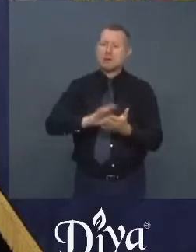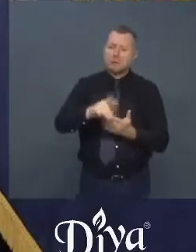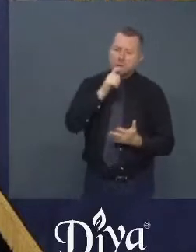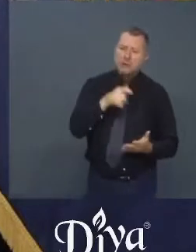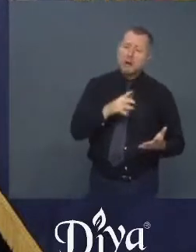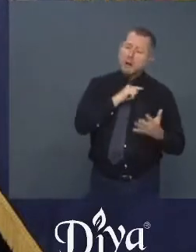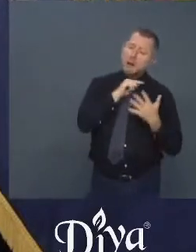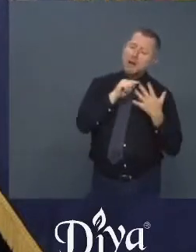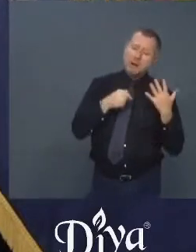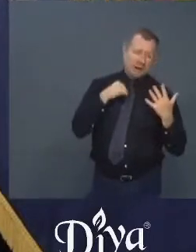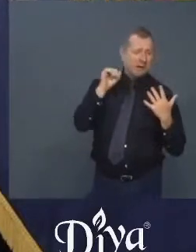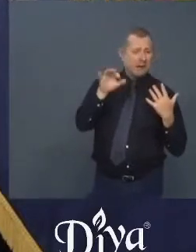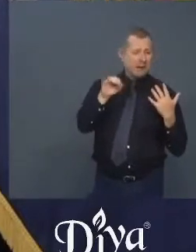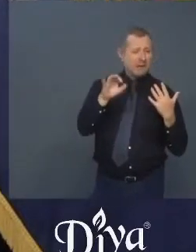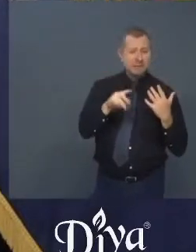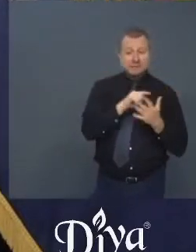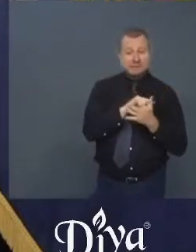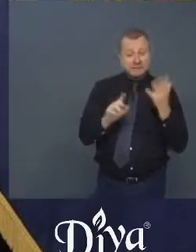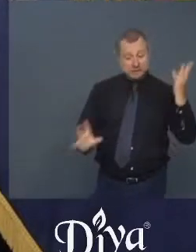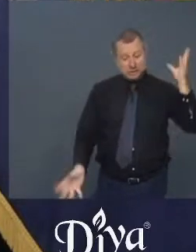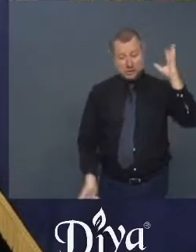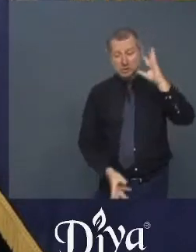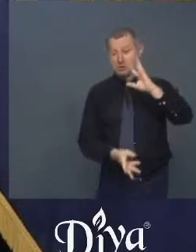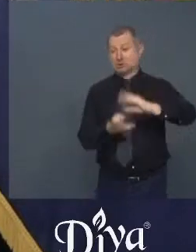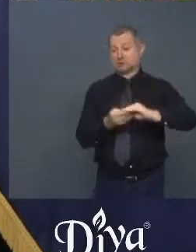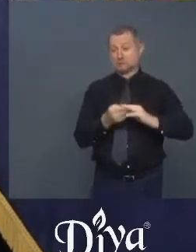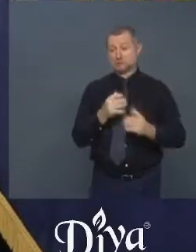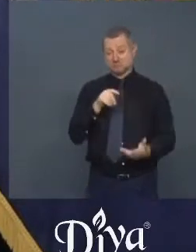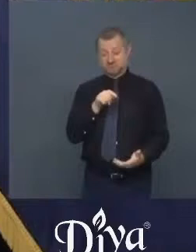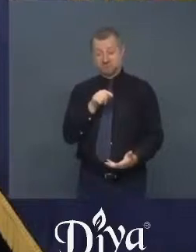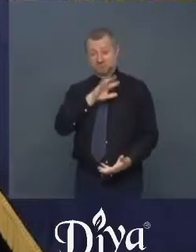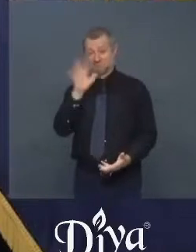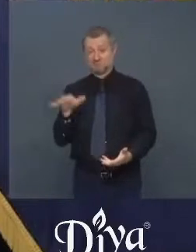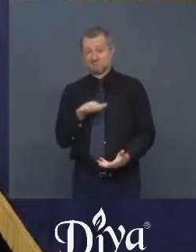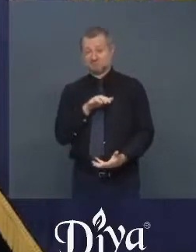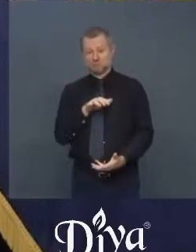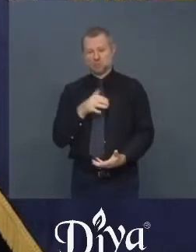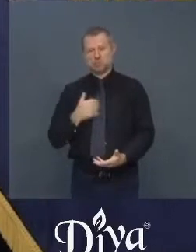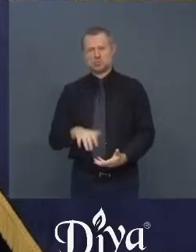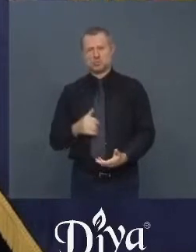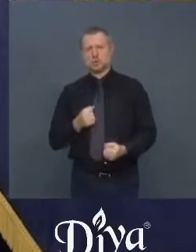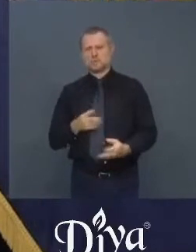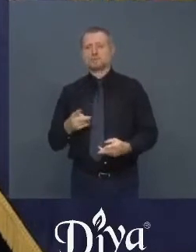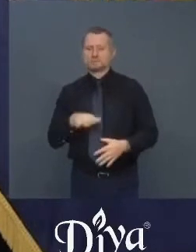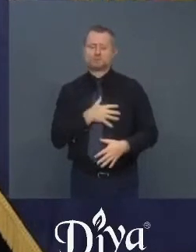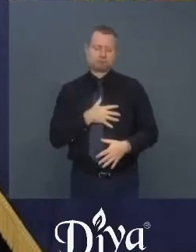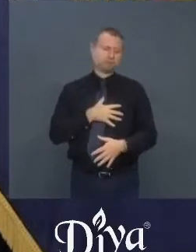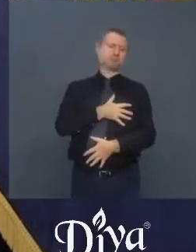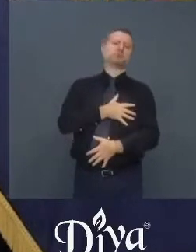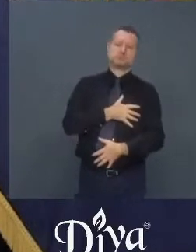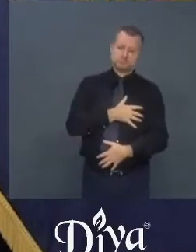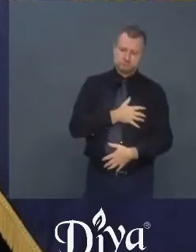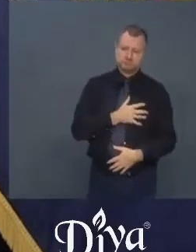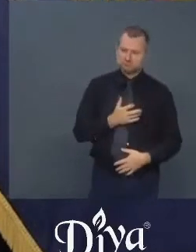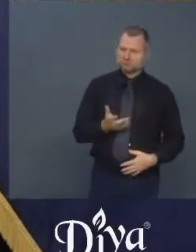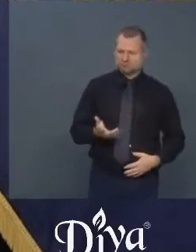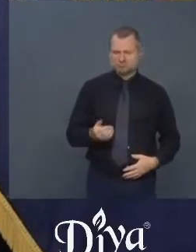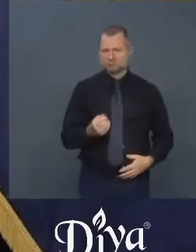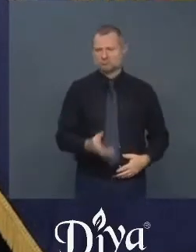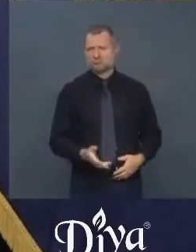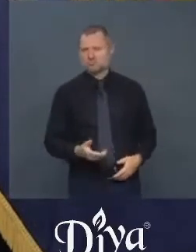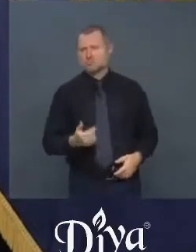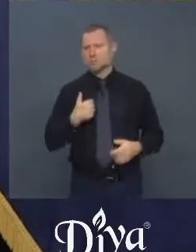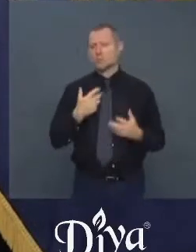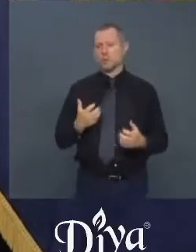things together, and it's frightening people. I can tell you that. And I want them to